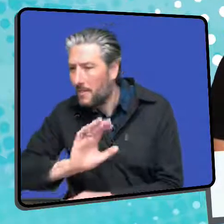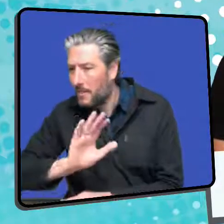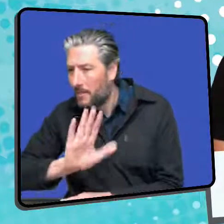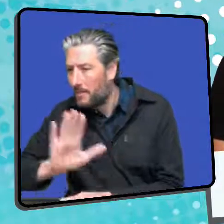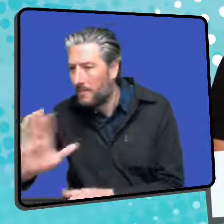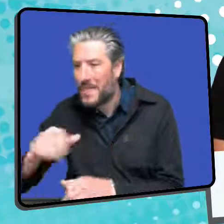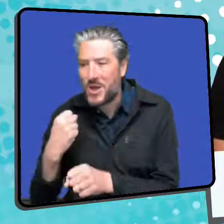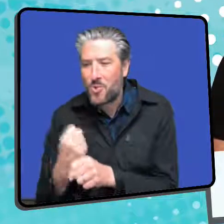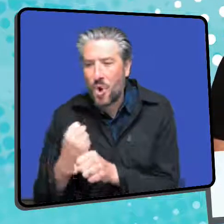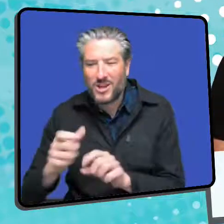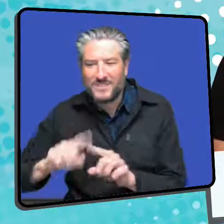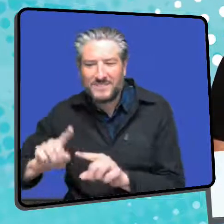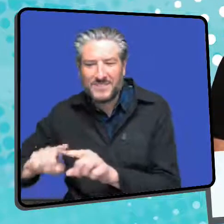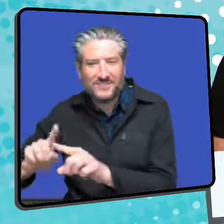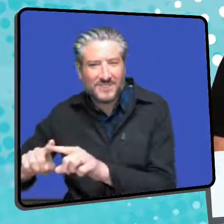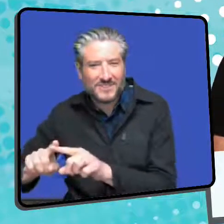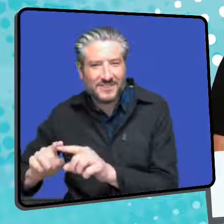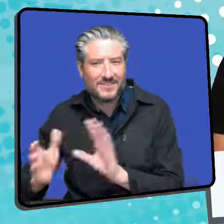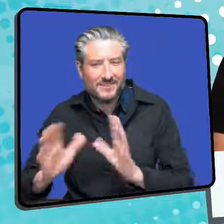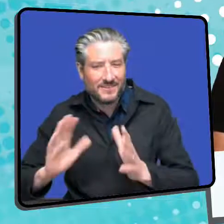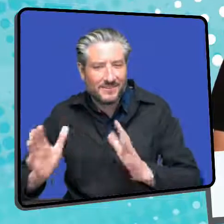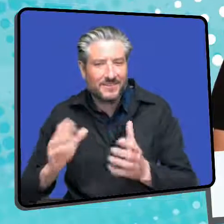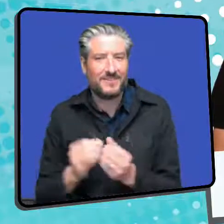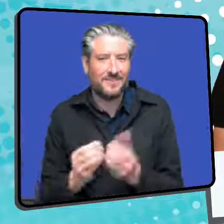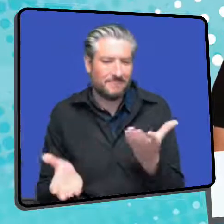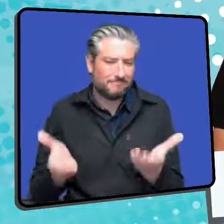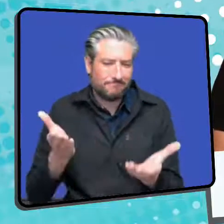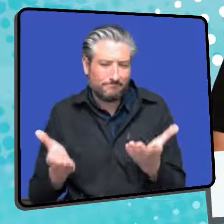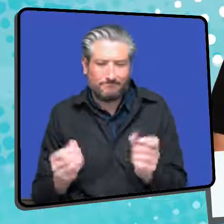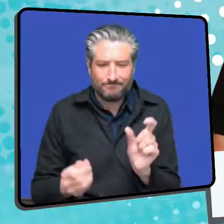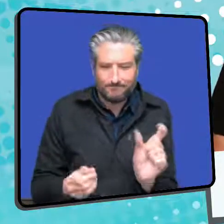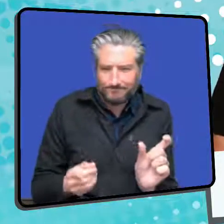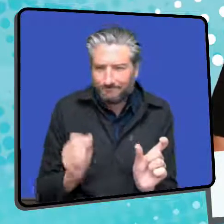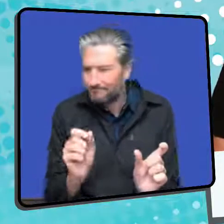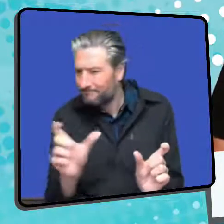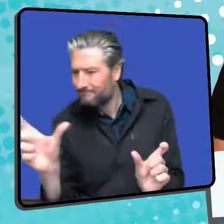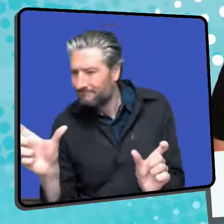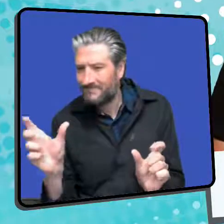That is a good way. Like that.